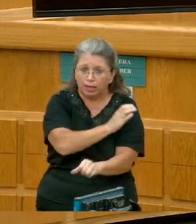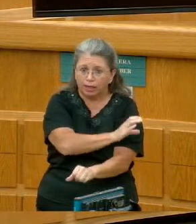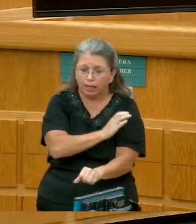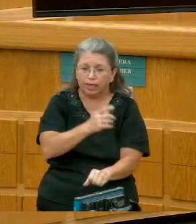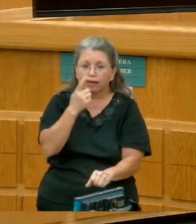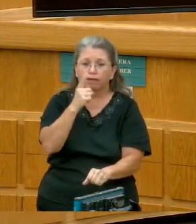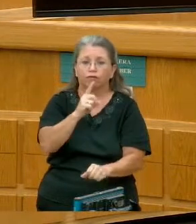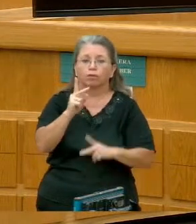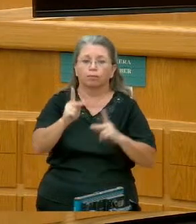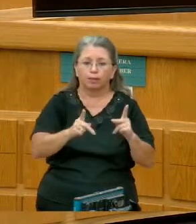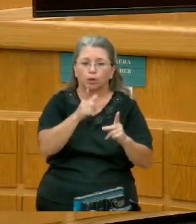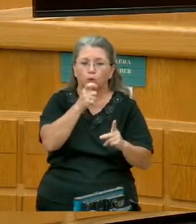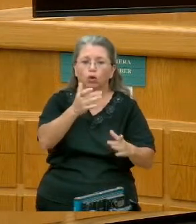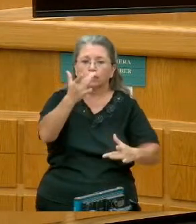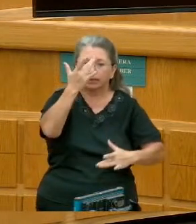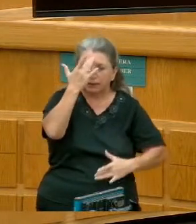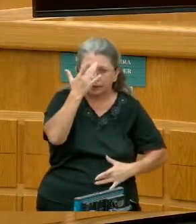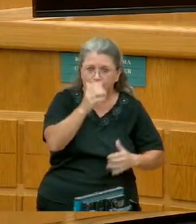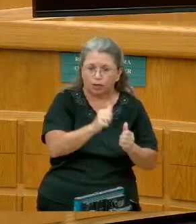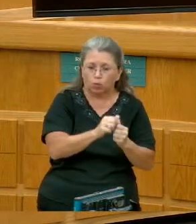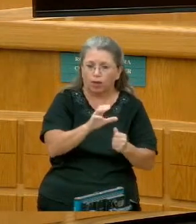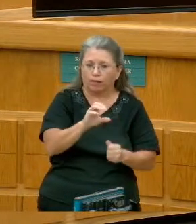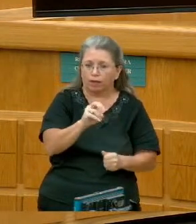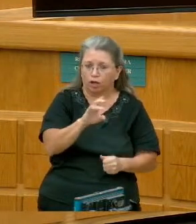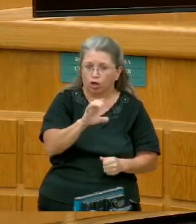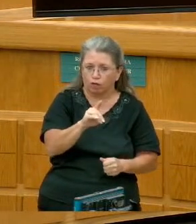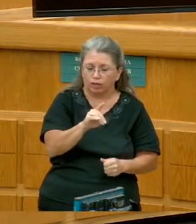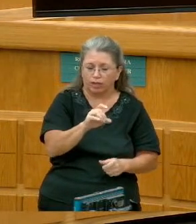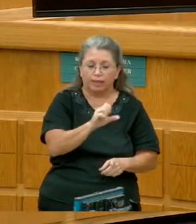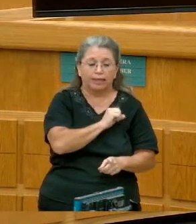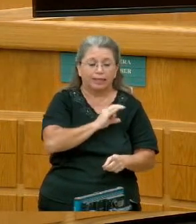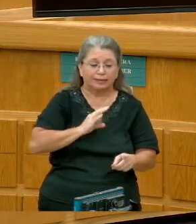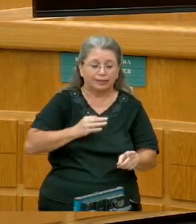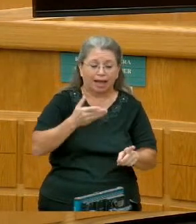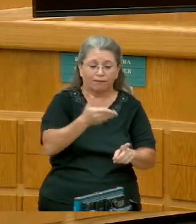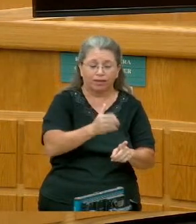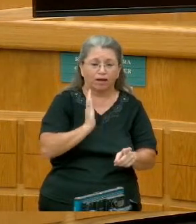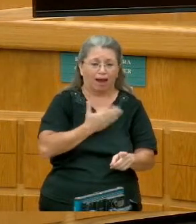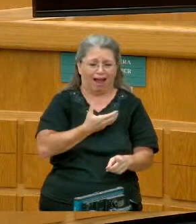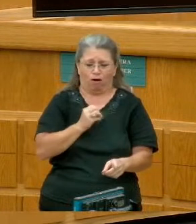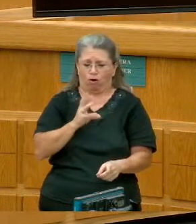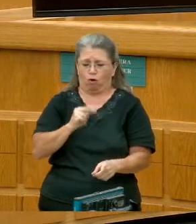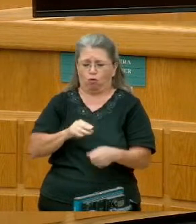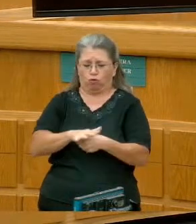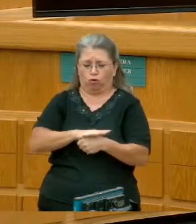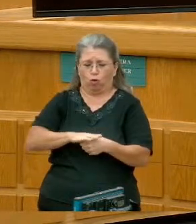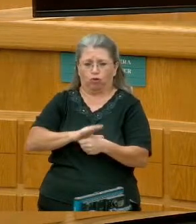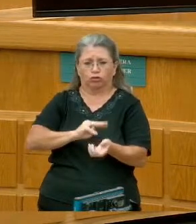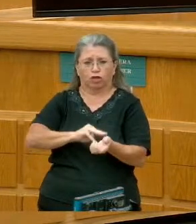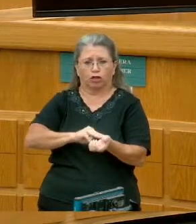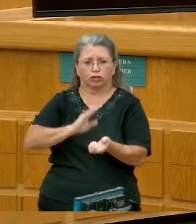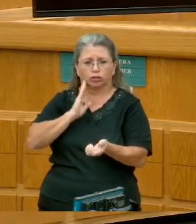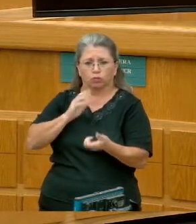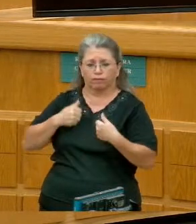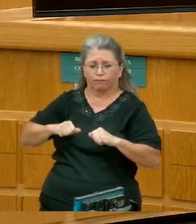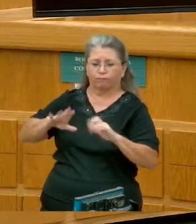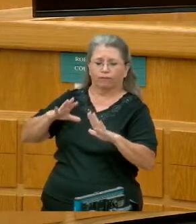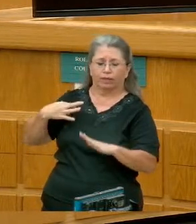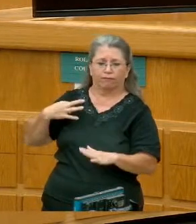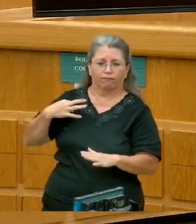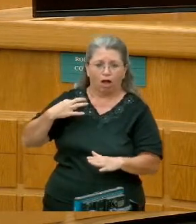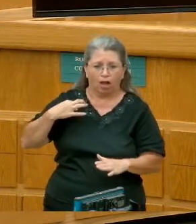our own backyard doctors here at Nueces County medical professionals who would give of their time